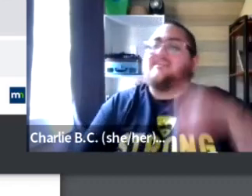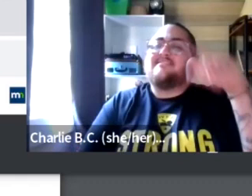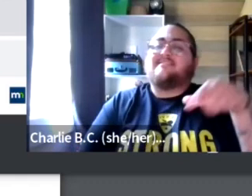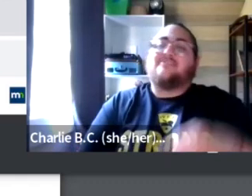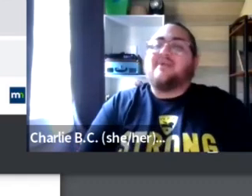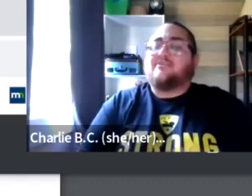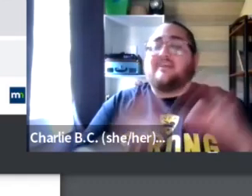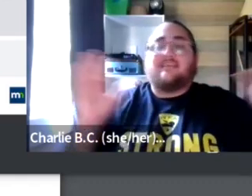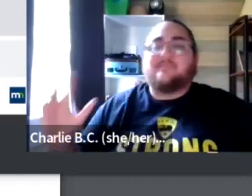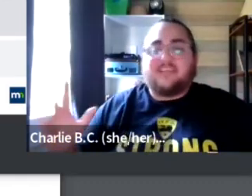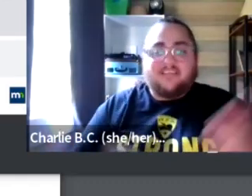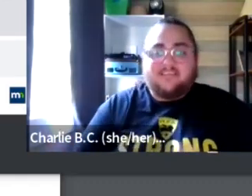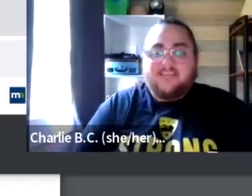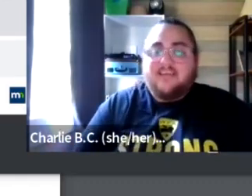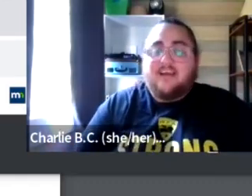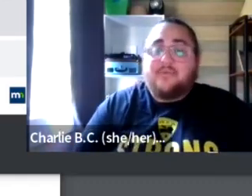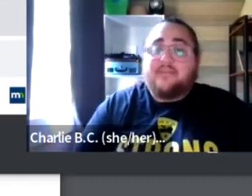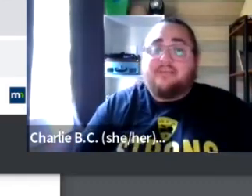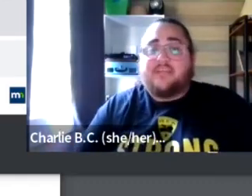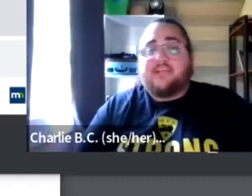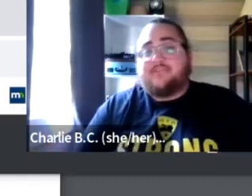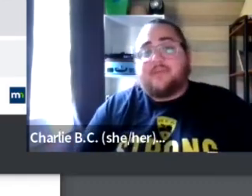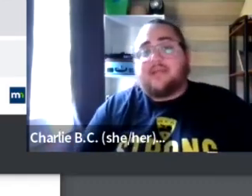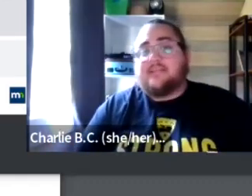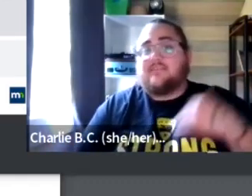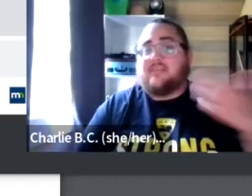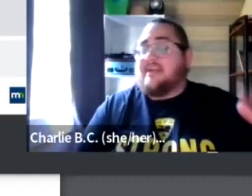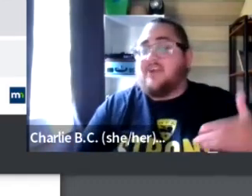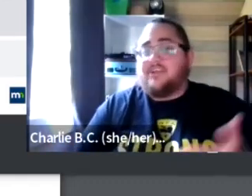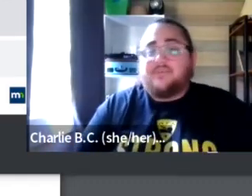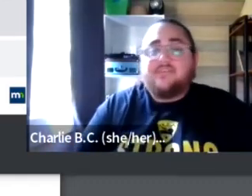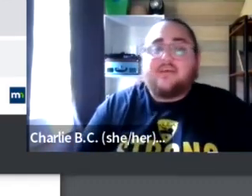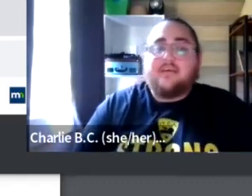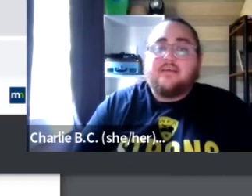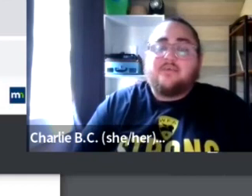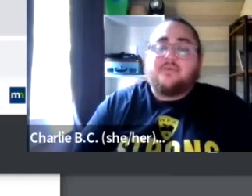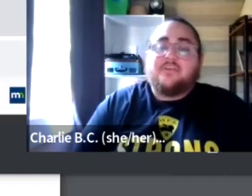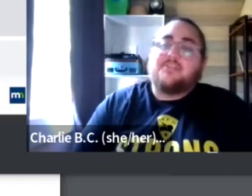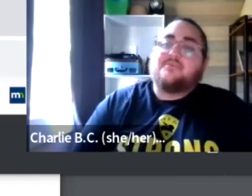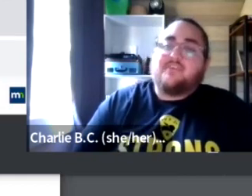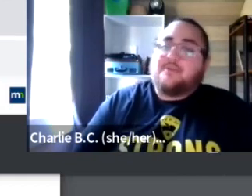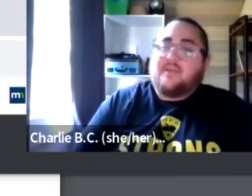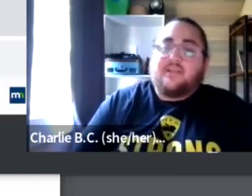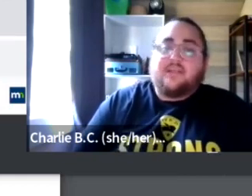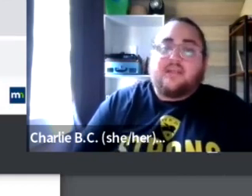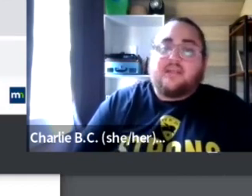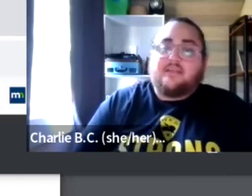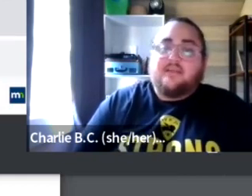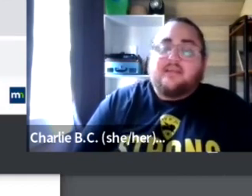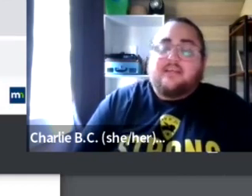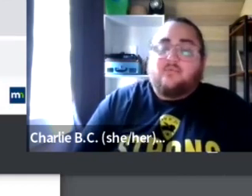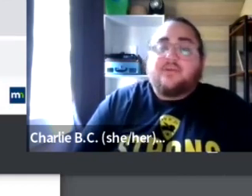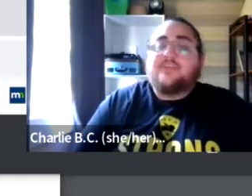you're like, oh, that doesn't sound right, or that doesn't make sense, we'd love to get your feedback. These are live documents that we're continuously